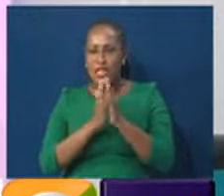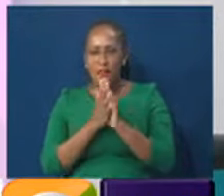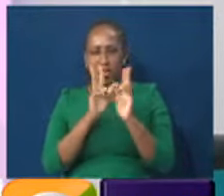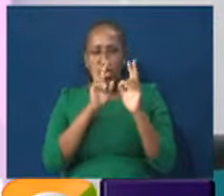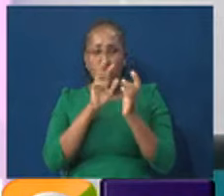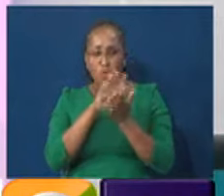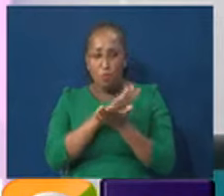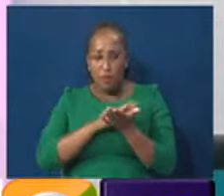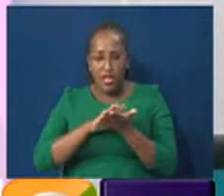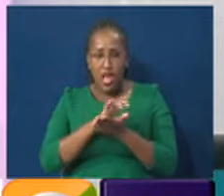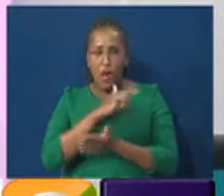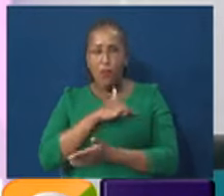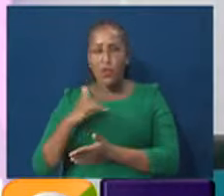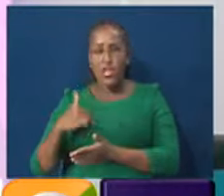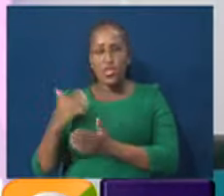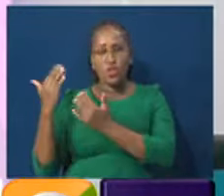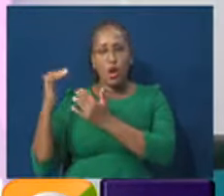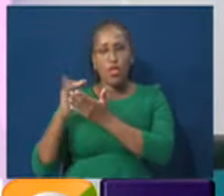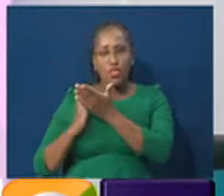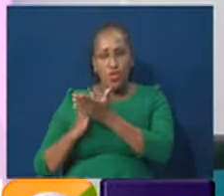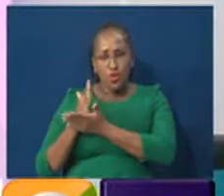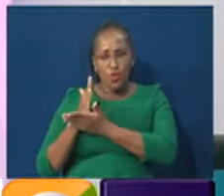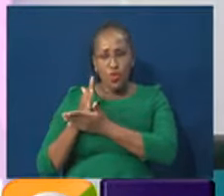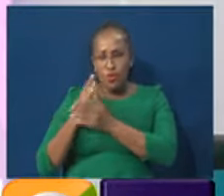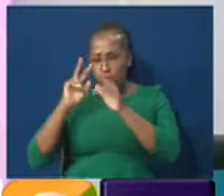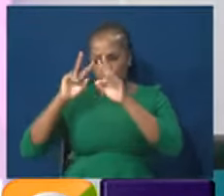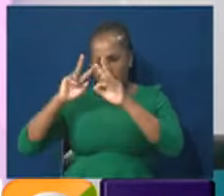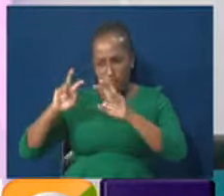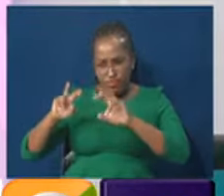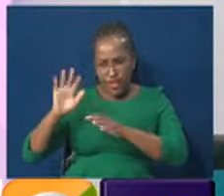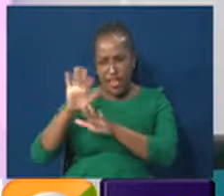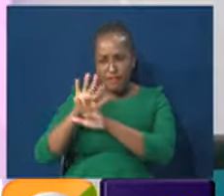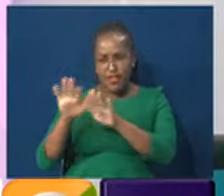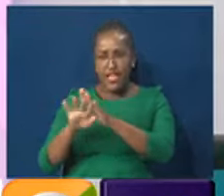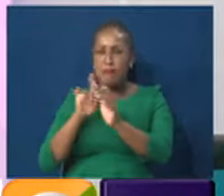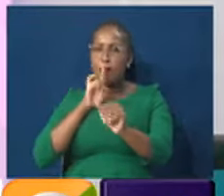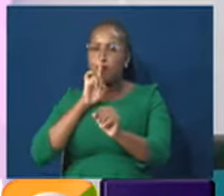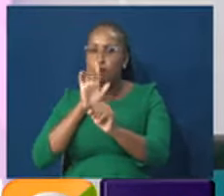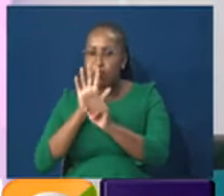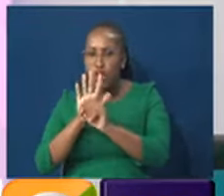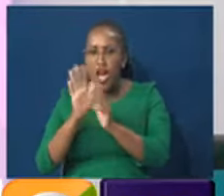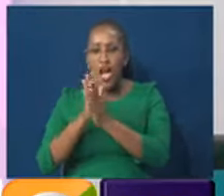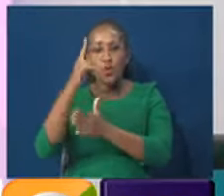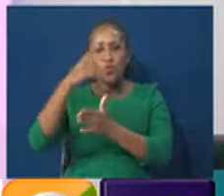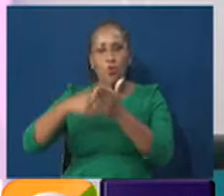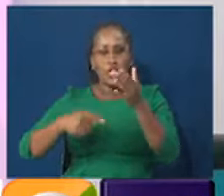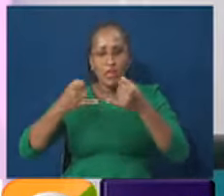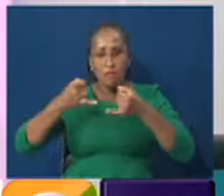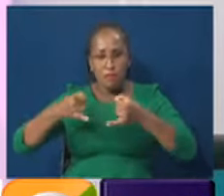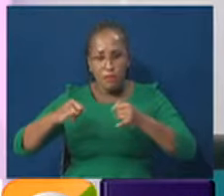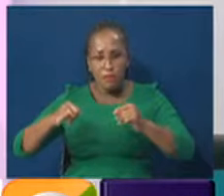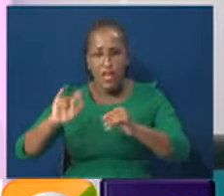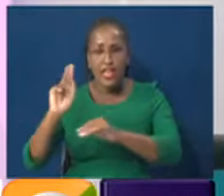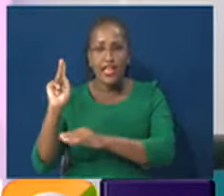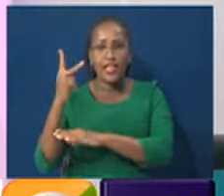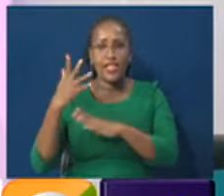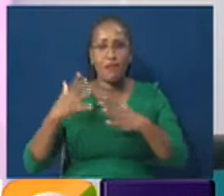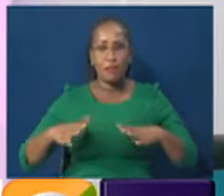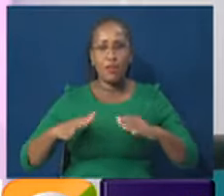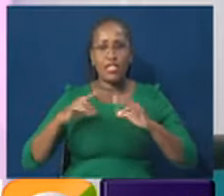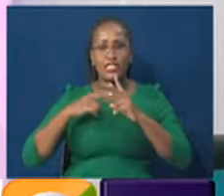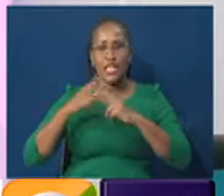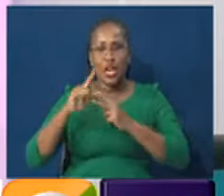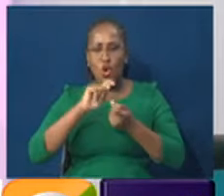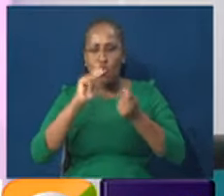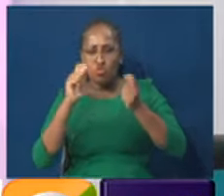so we hope by keeping track of what has been promised and what's being done, Kenyans can begin to change the